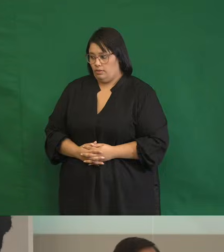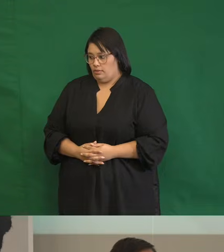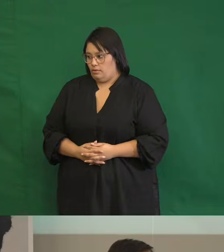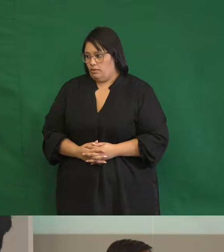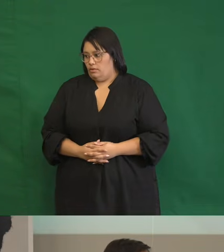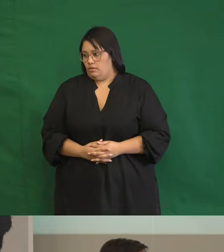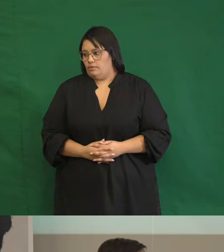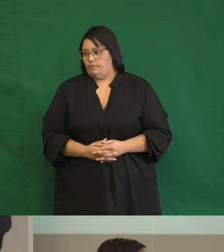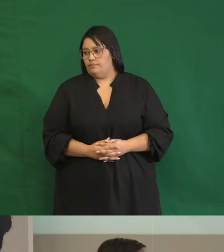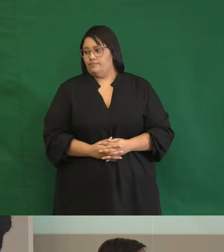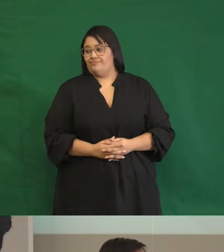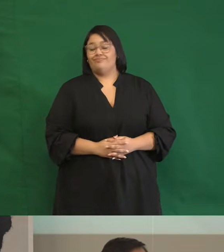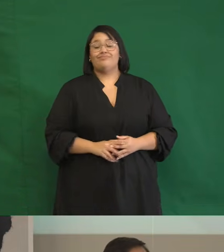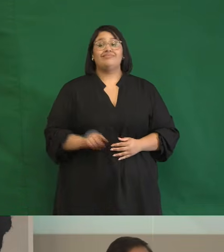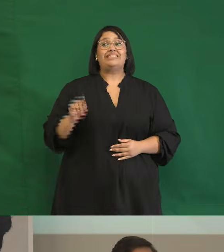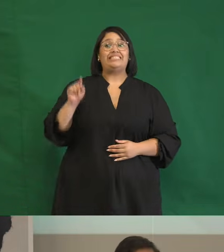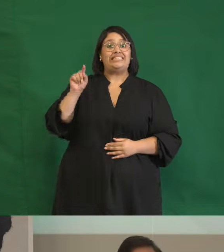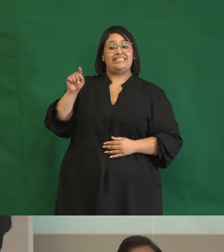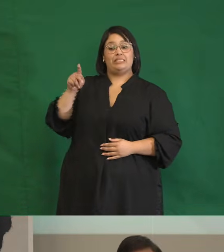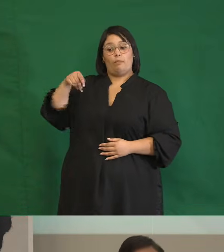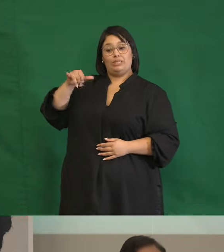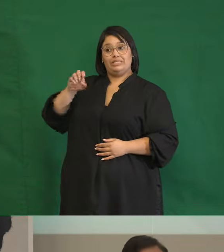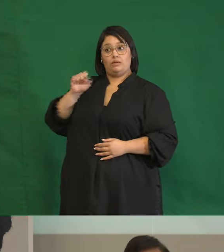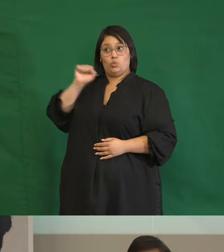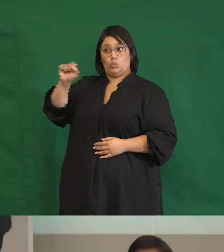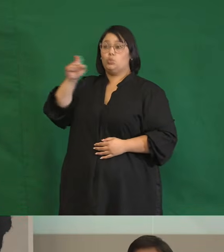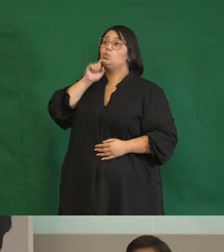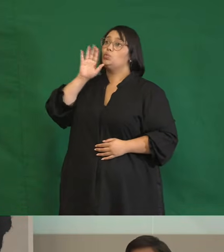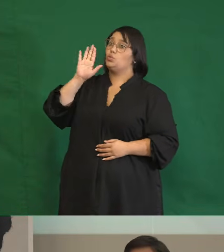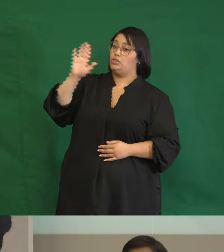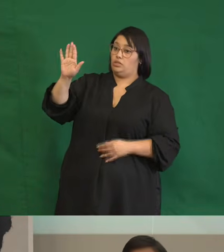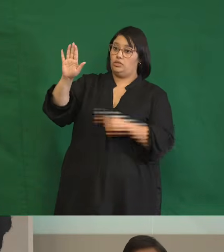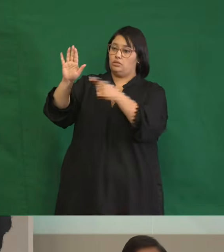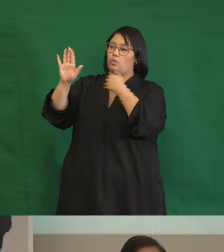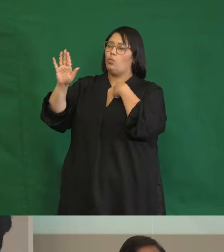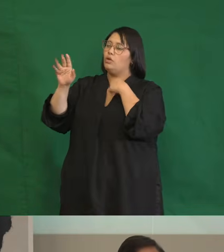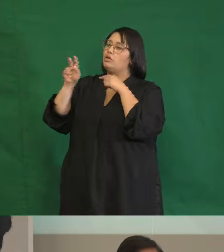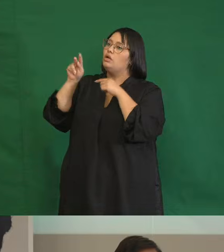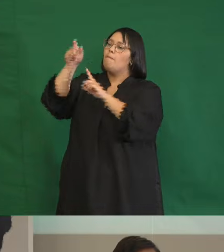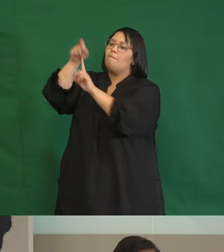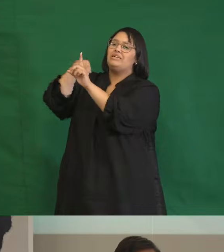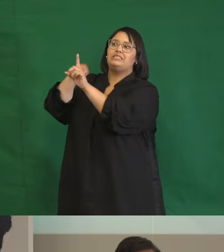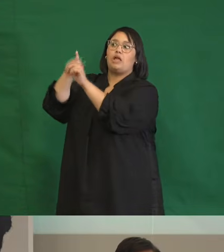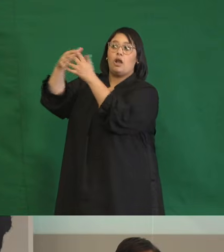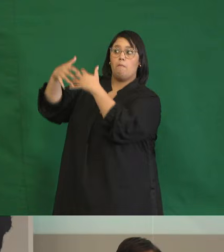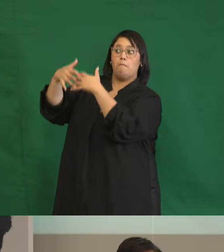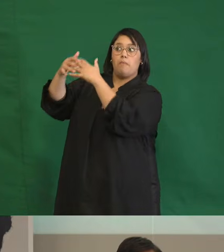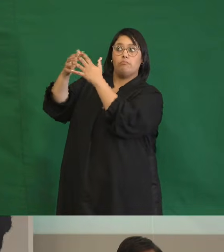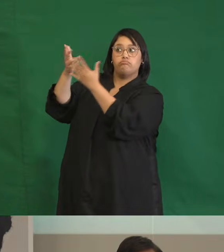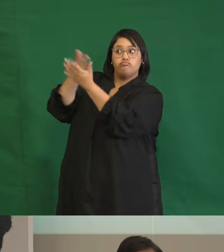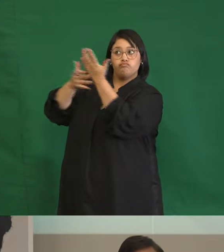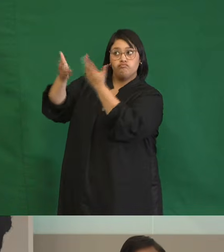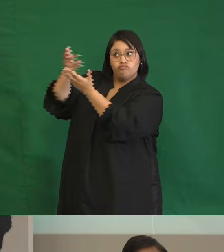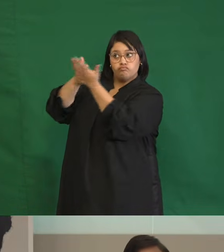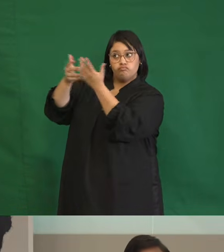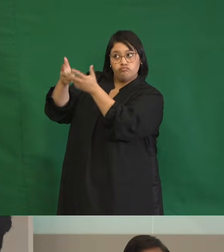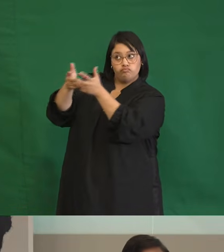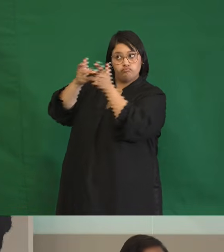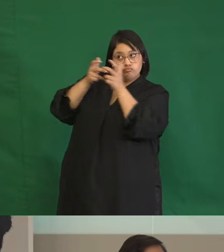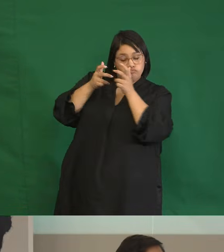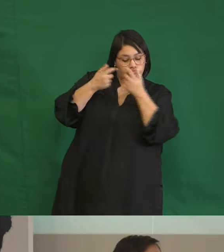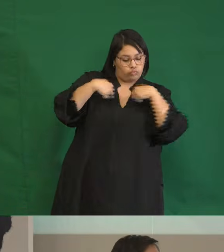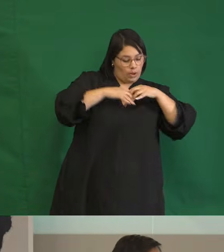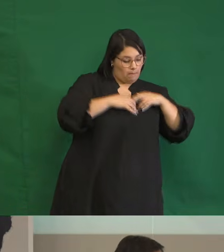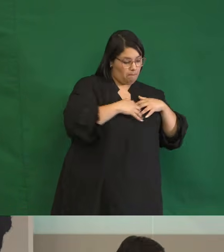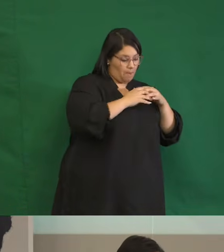By using the Princeton WordNet, and then from there creating WordNets for the African languages, we followed